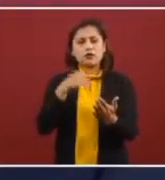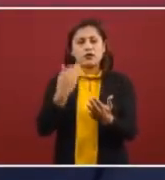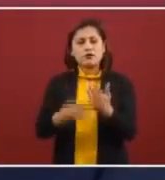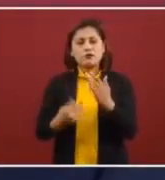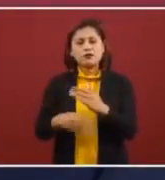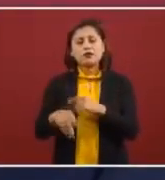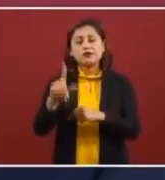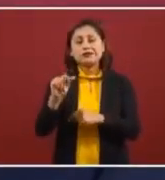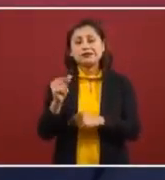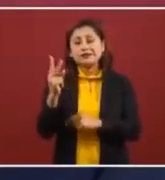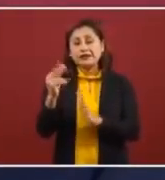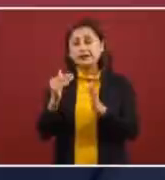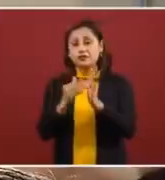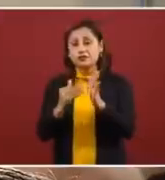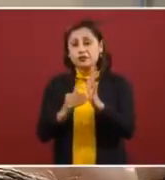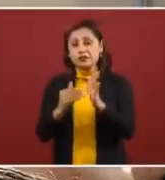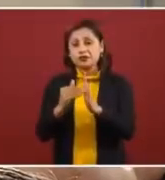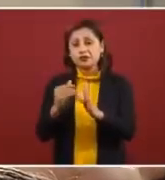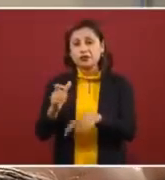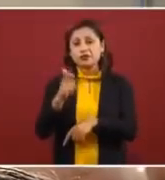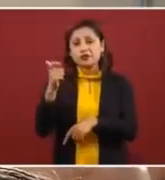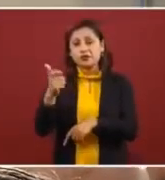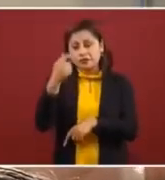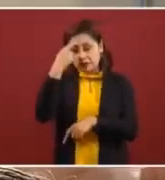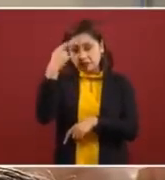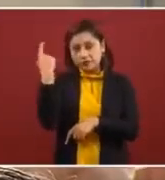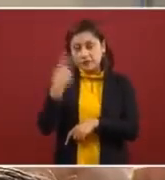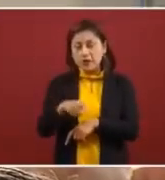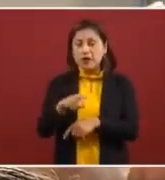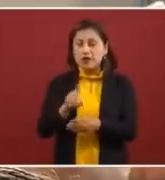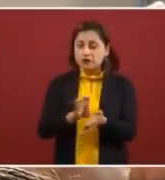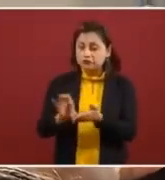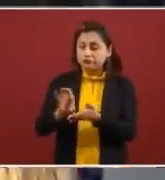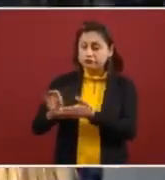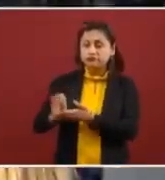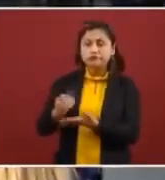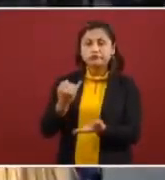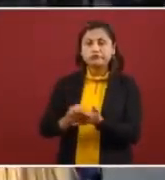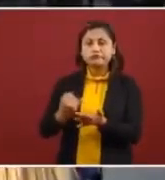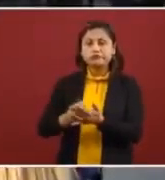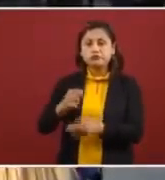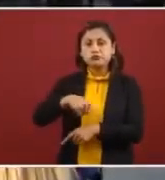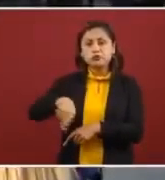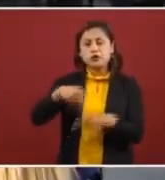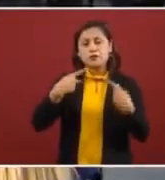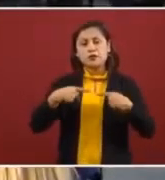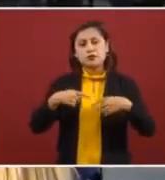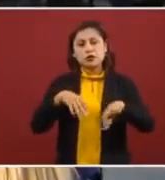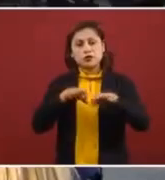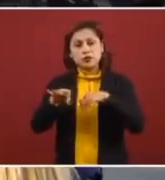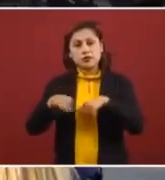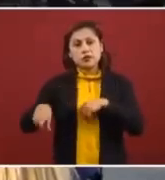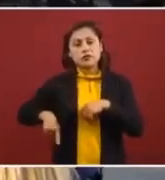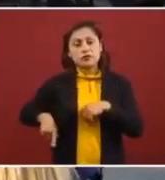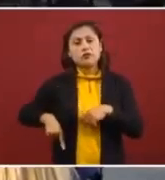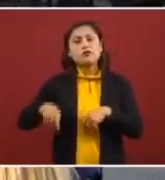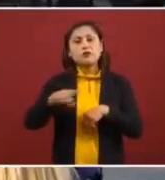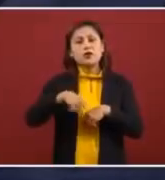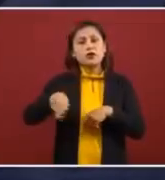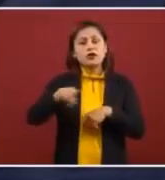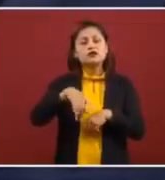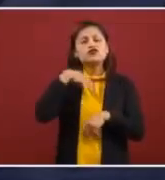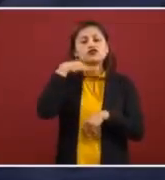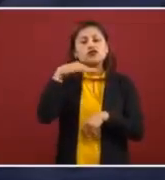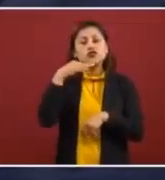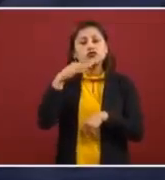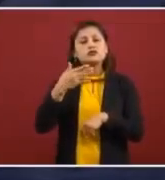pesos en créditos fiscales a servidores públicos por actos de corrupción y que causaron estado. Es decir, que son casos peleados